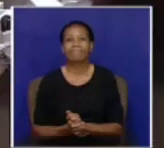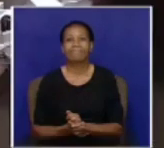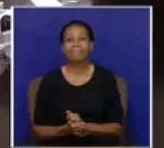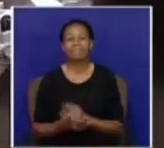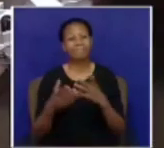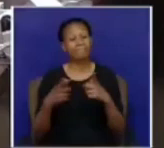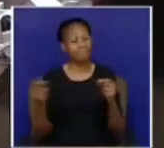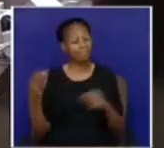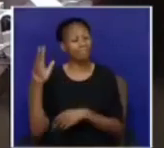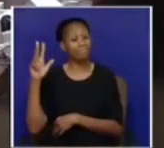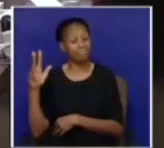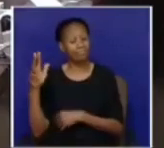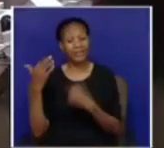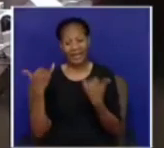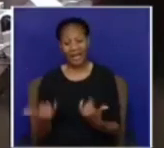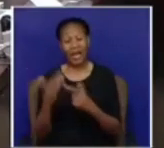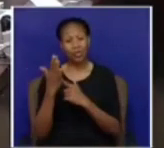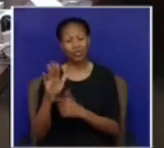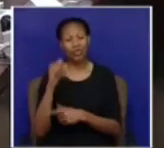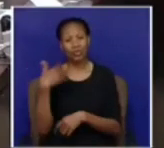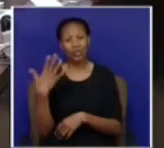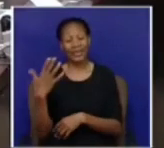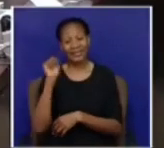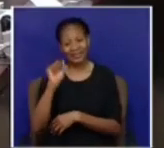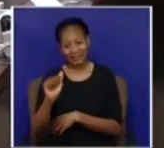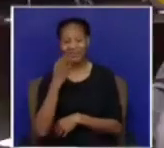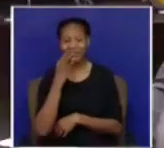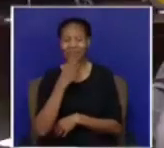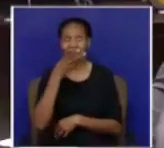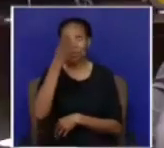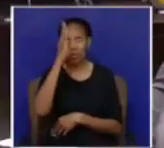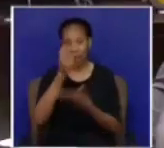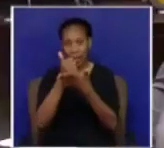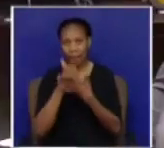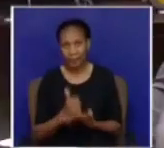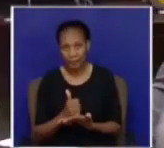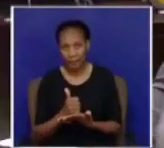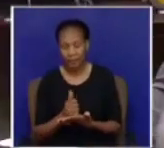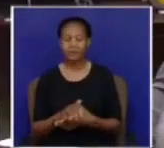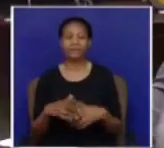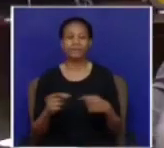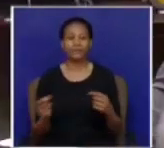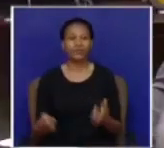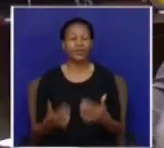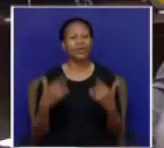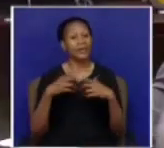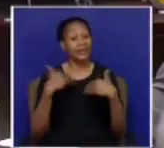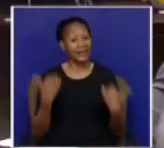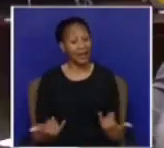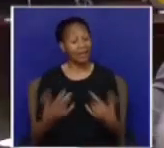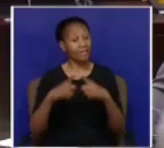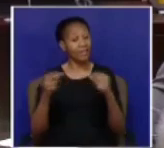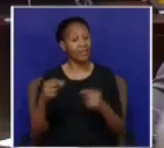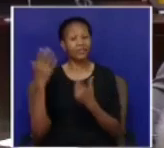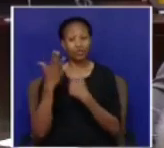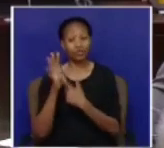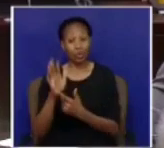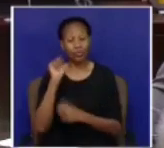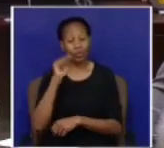Those who have taken the oath, raise your right hand and say, so help me God. So help me God. Those who have affirmed, raise your right hand and say,